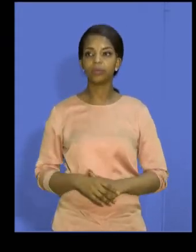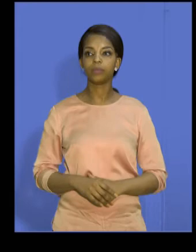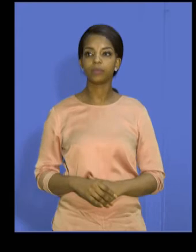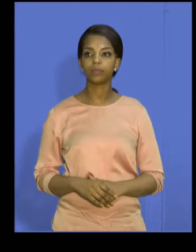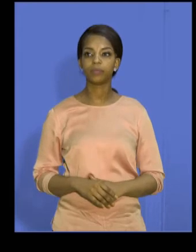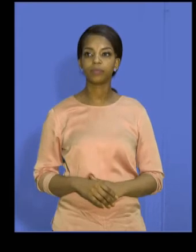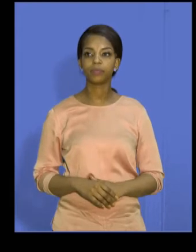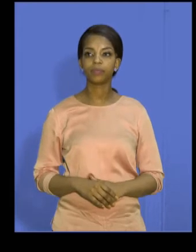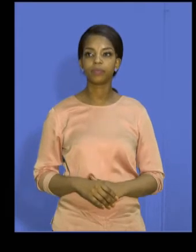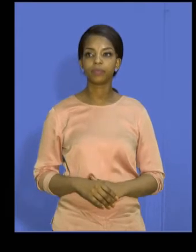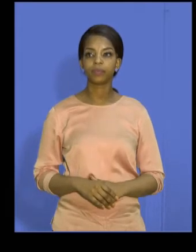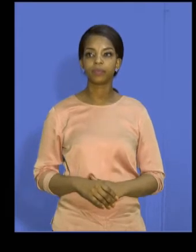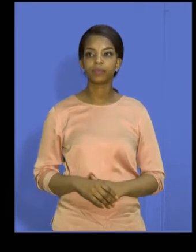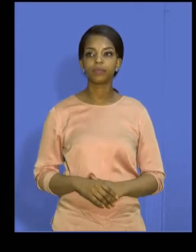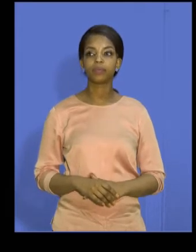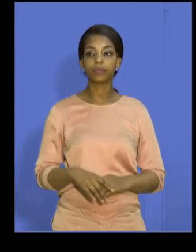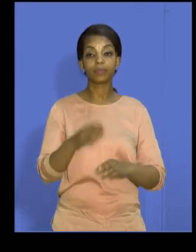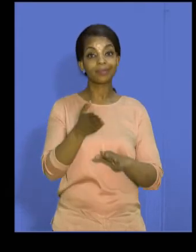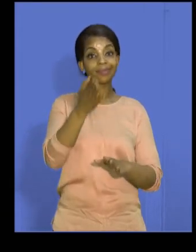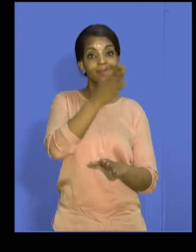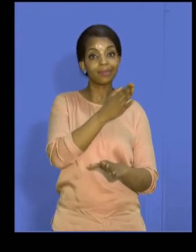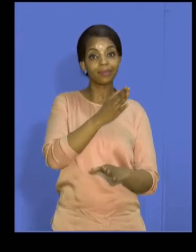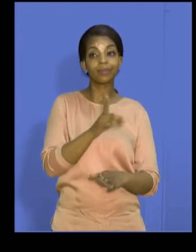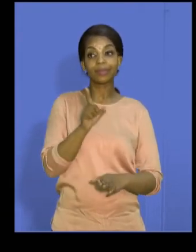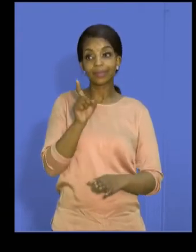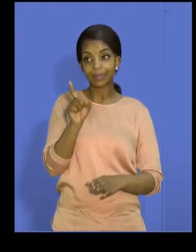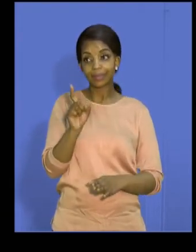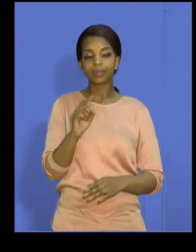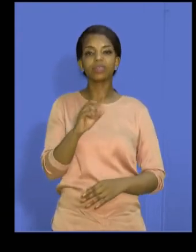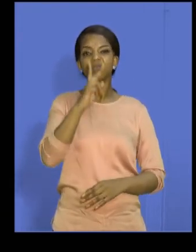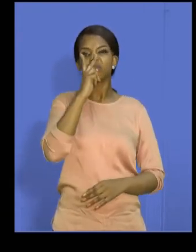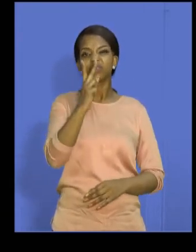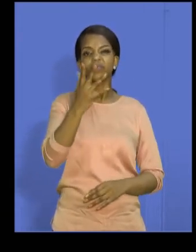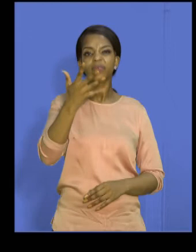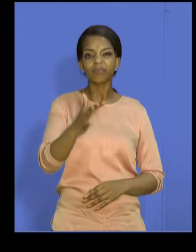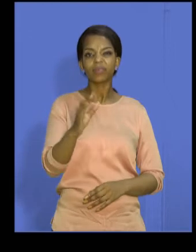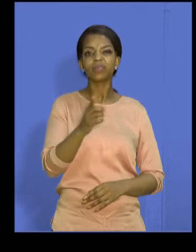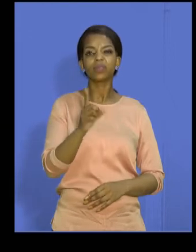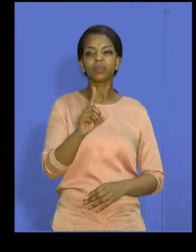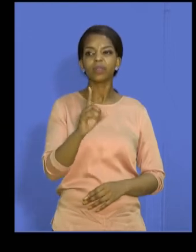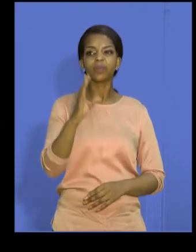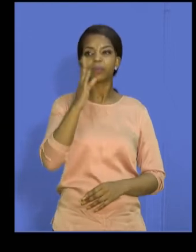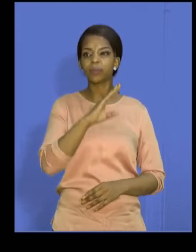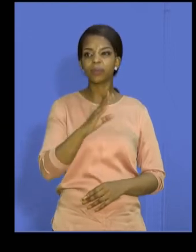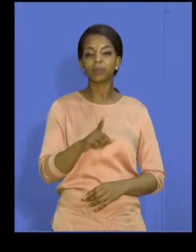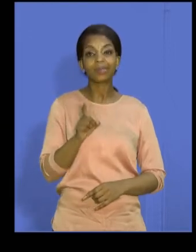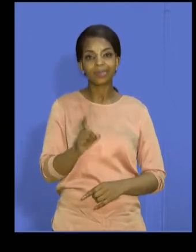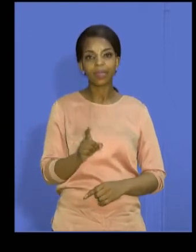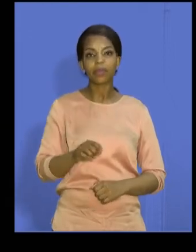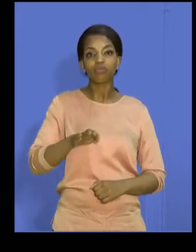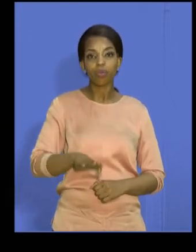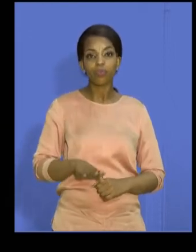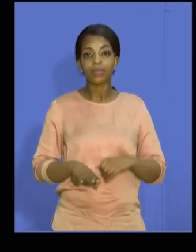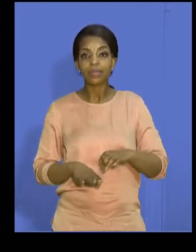this. With the previous one that we looked at, we saw that there was definitely no growth that was happening here, right? So if